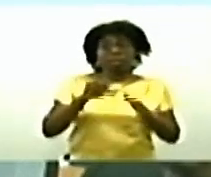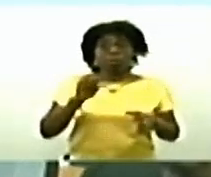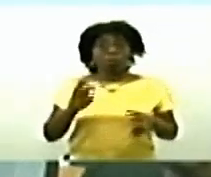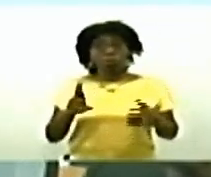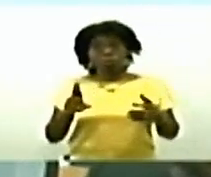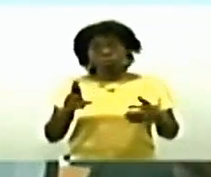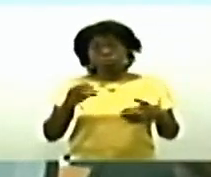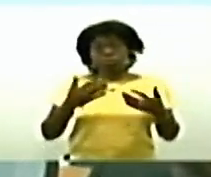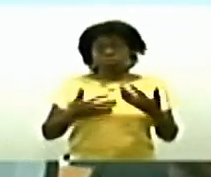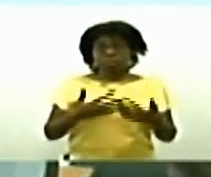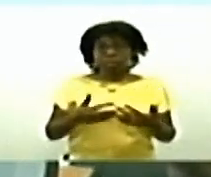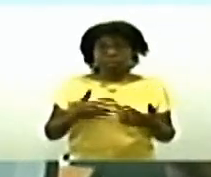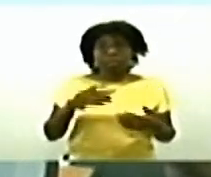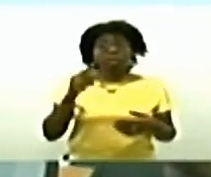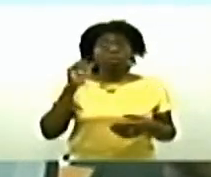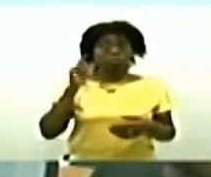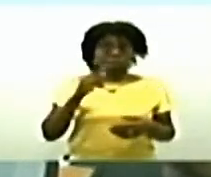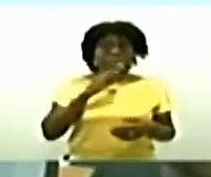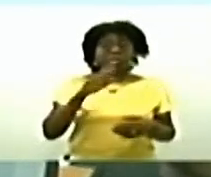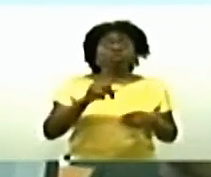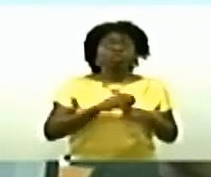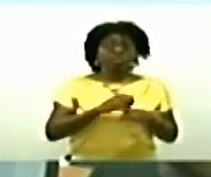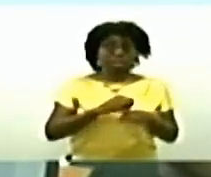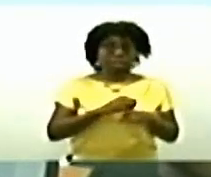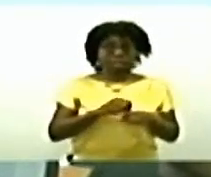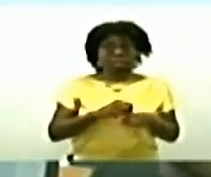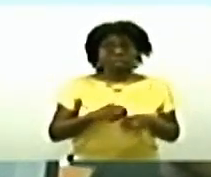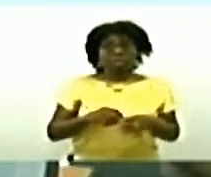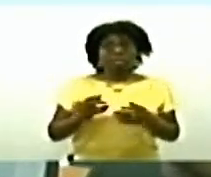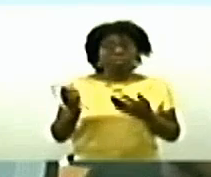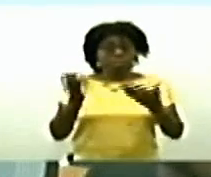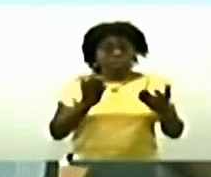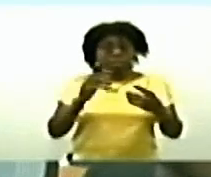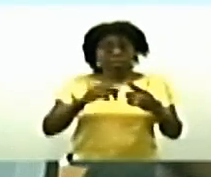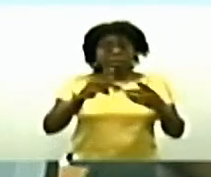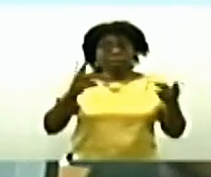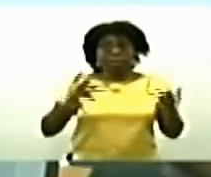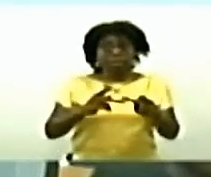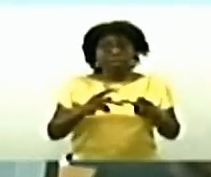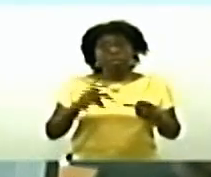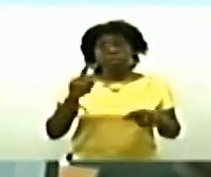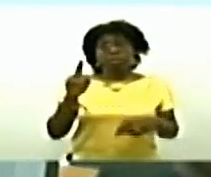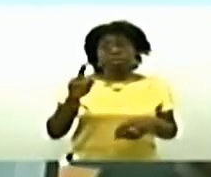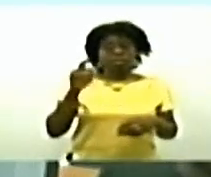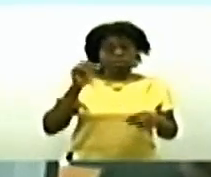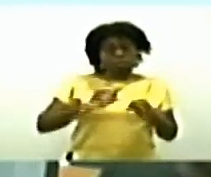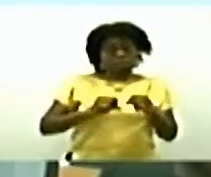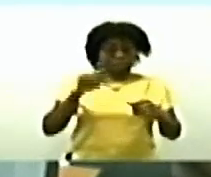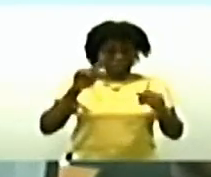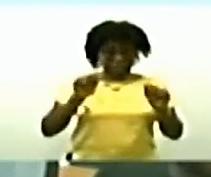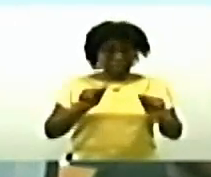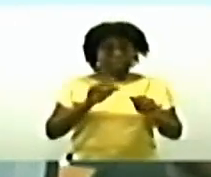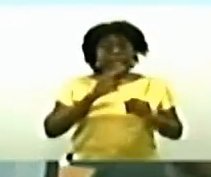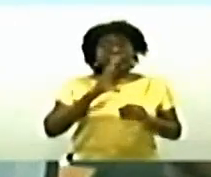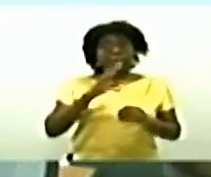happen, they will be trained. Bring them to that place where they'll be able to speak people out